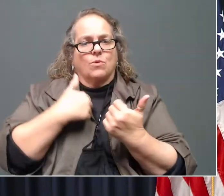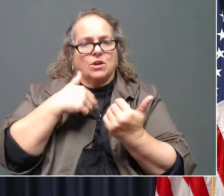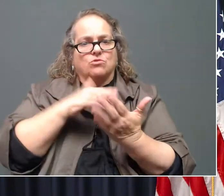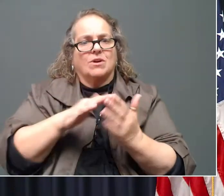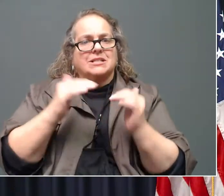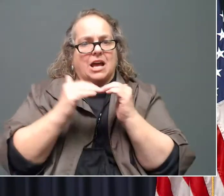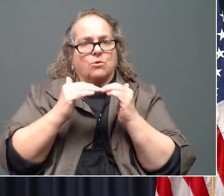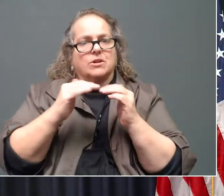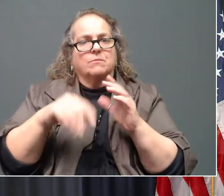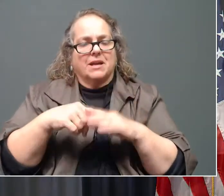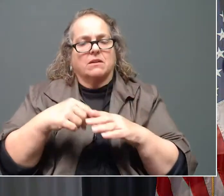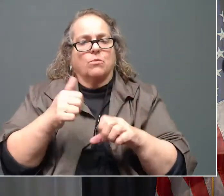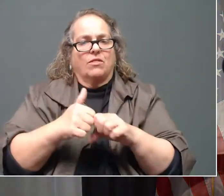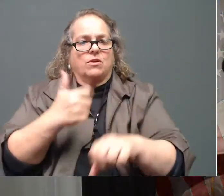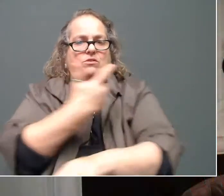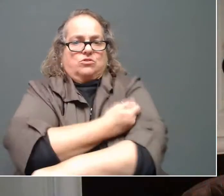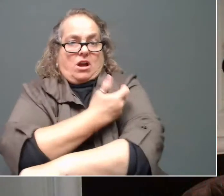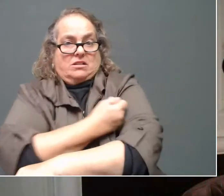rollout.